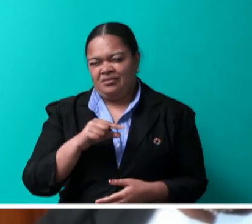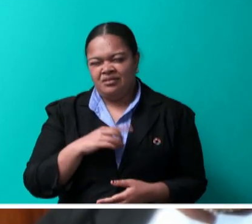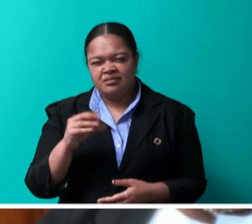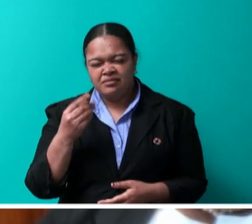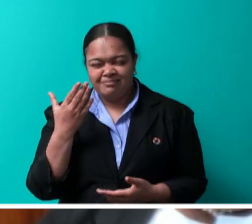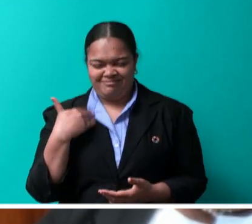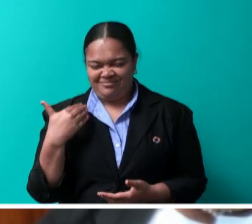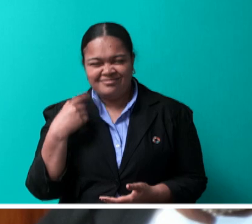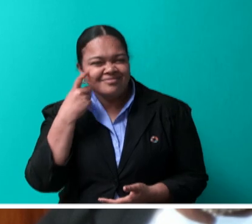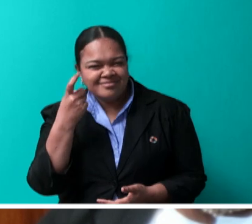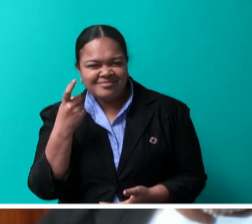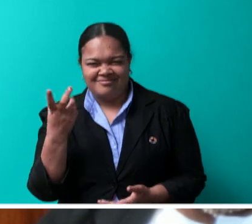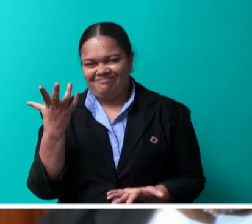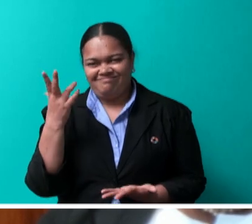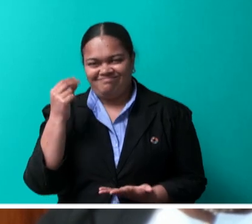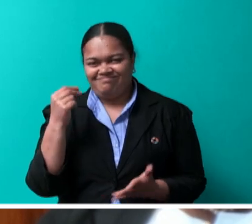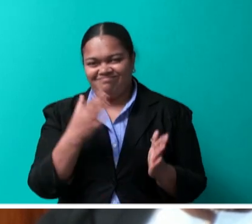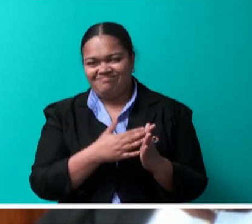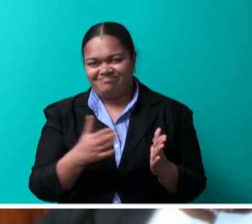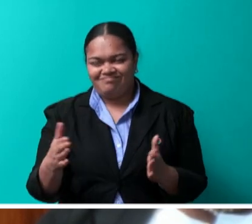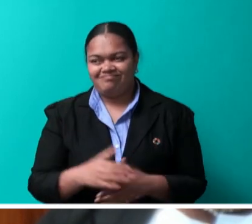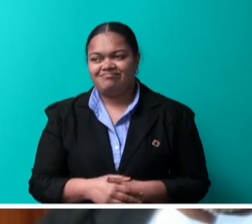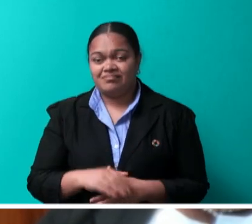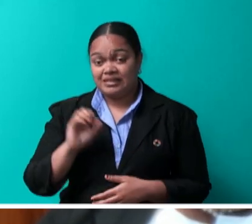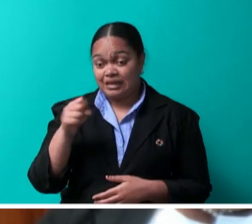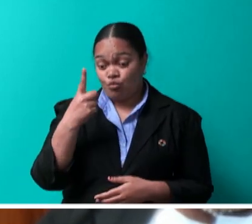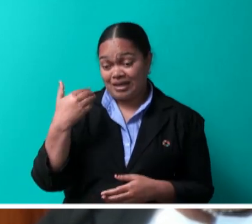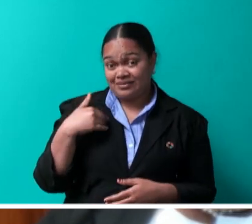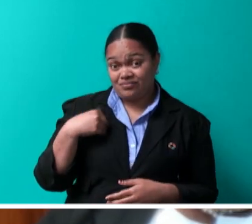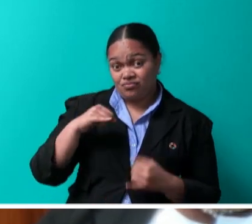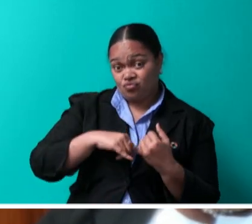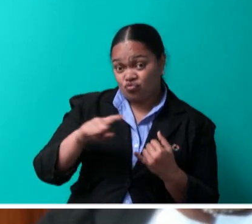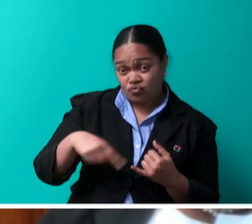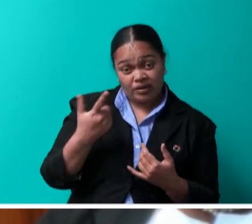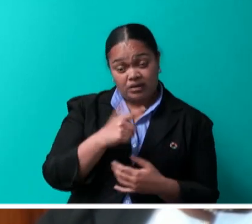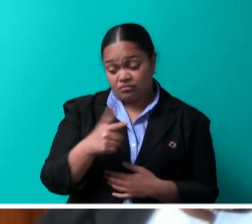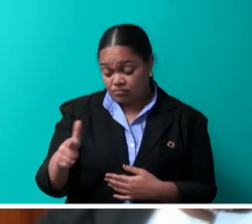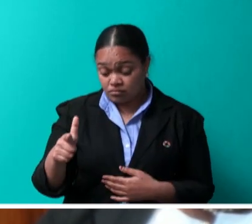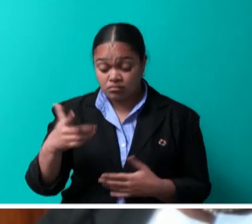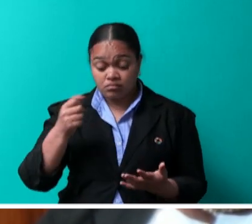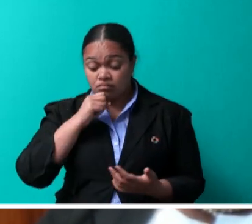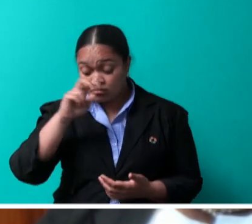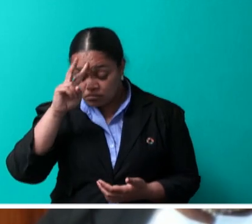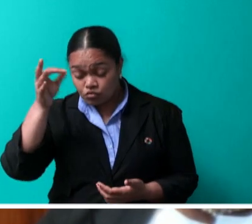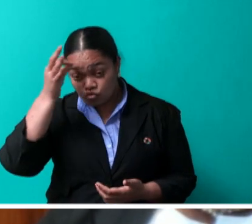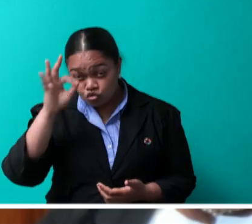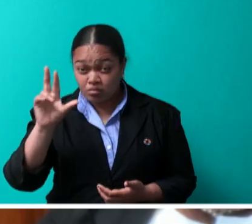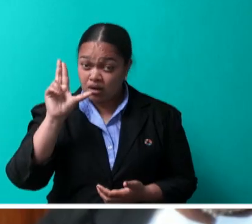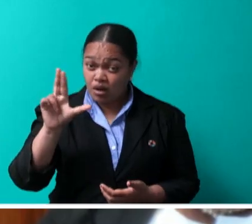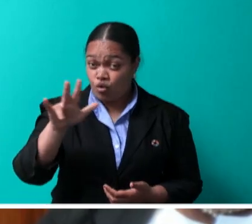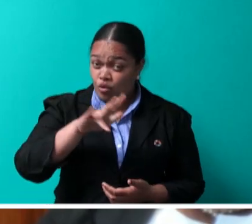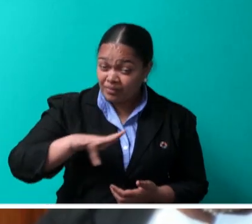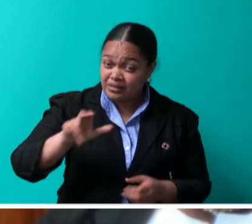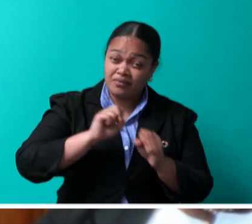care a Fijian receives. Whether someone lives in Suva, Levuka, Kandavu, Rotuma, Lau lo mawiti uno